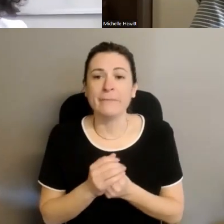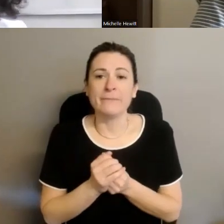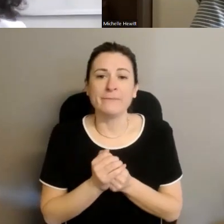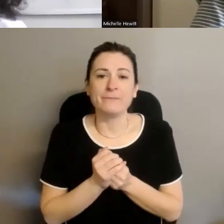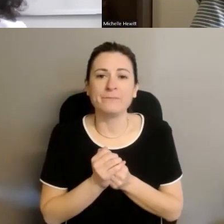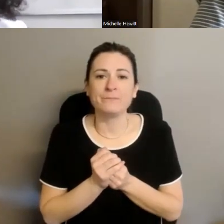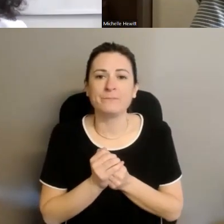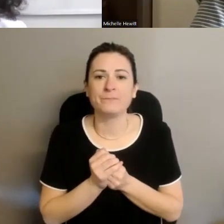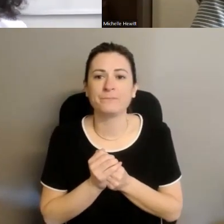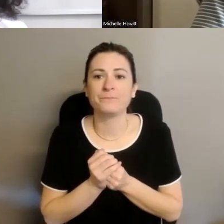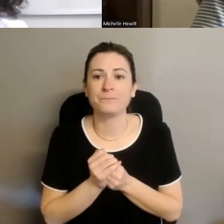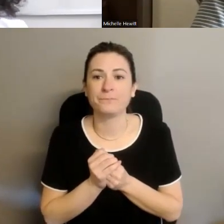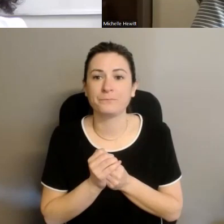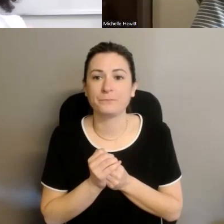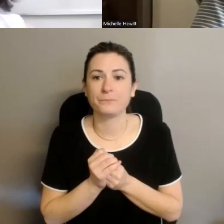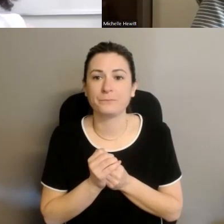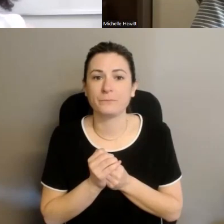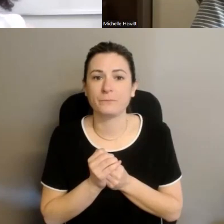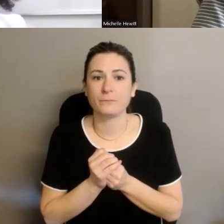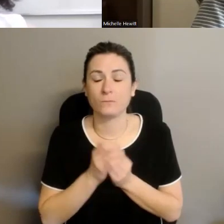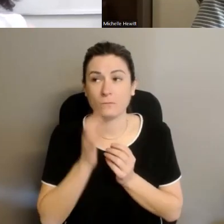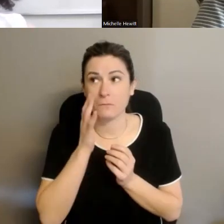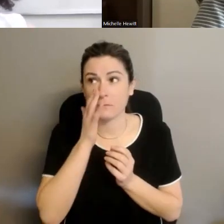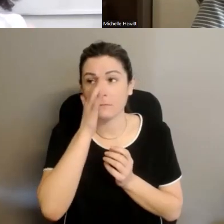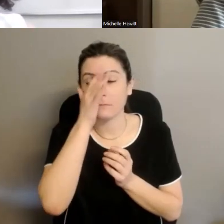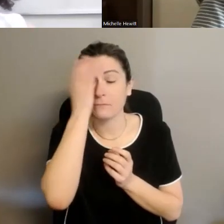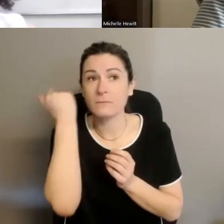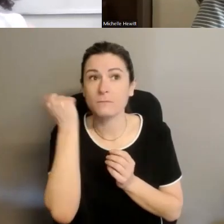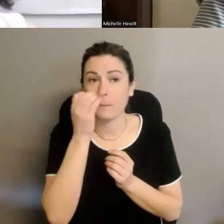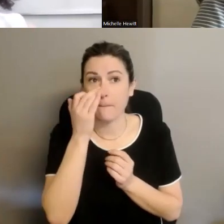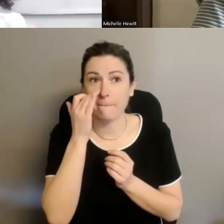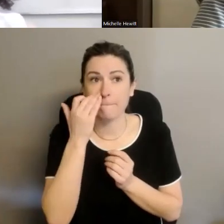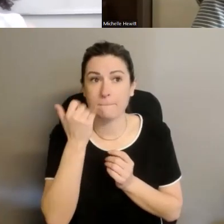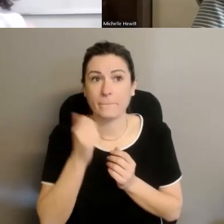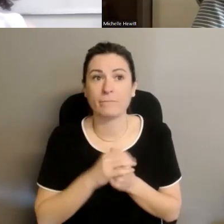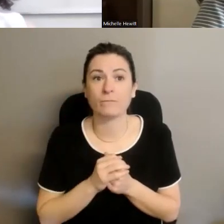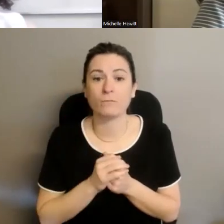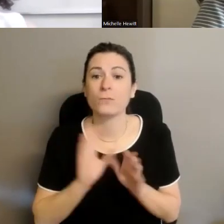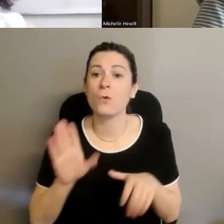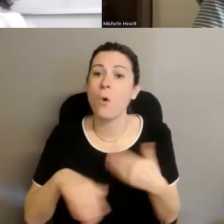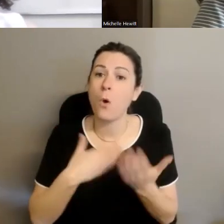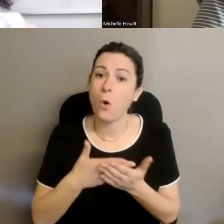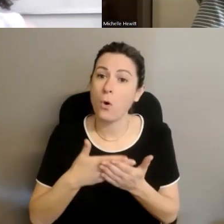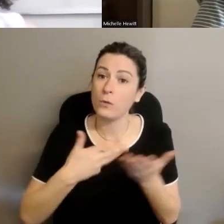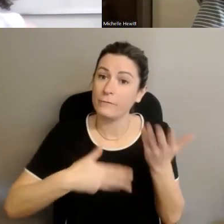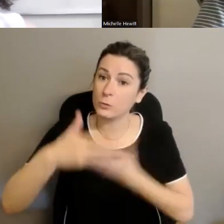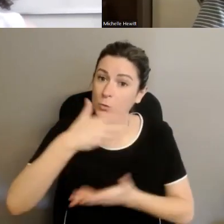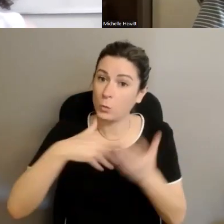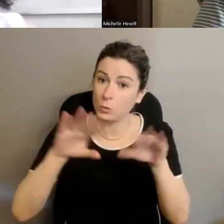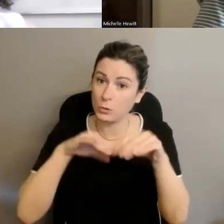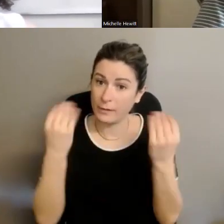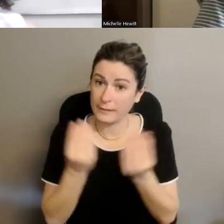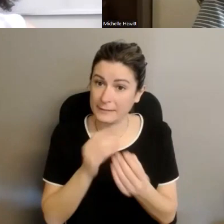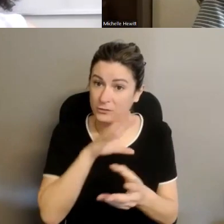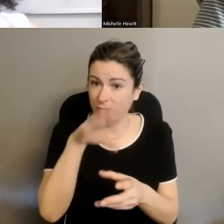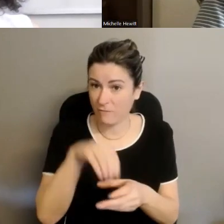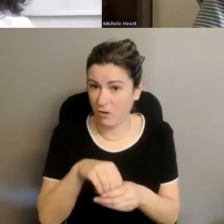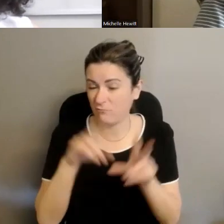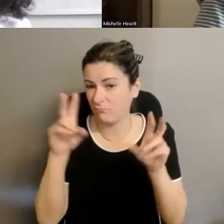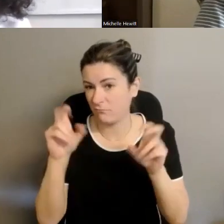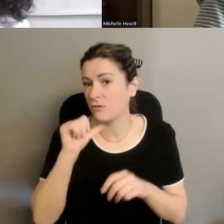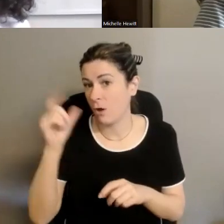all of the social organizations that were involved, all of the nonprofits, said it's